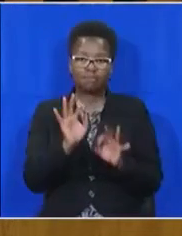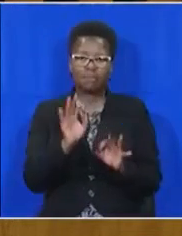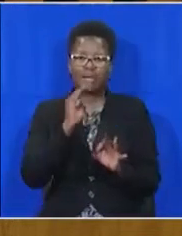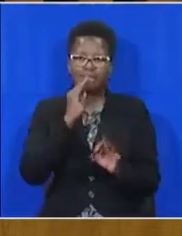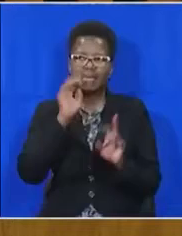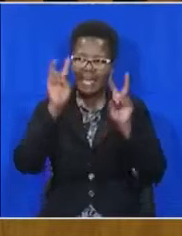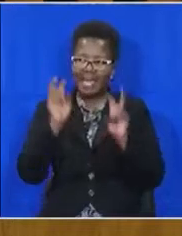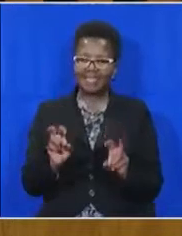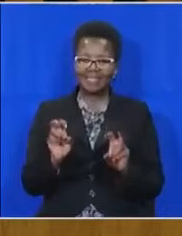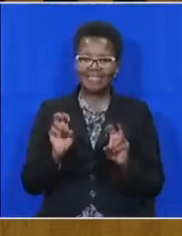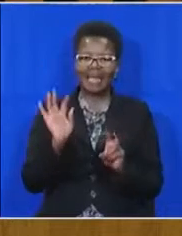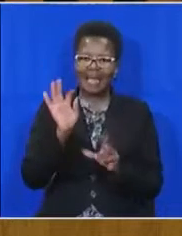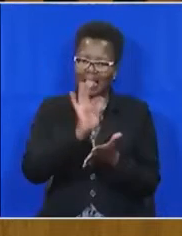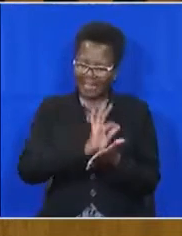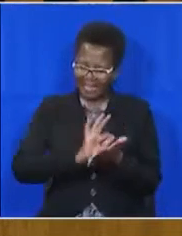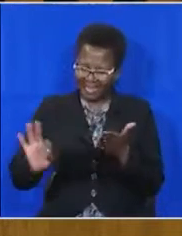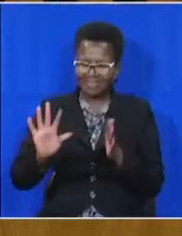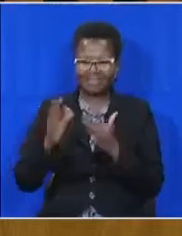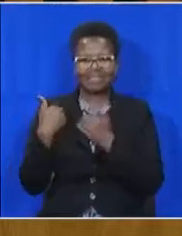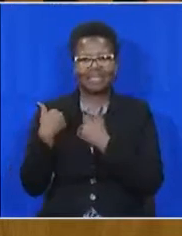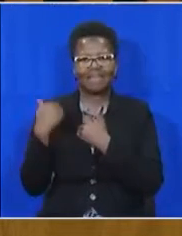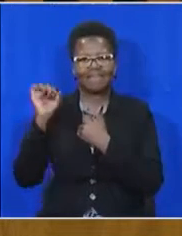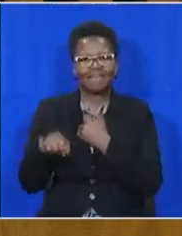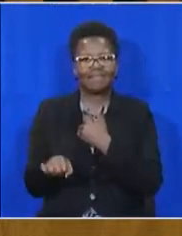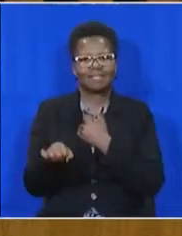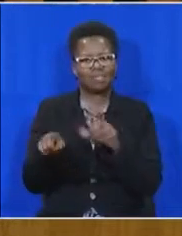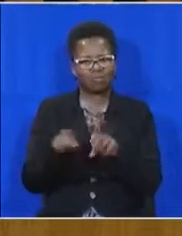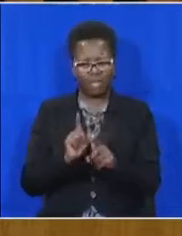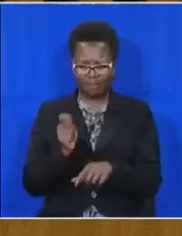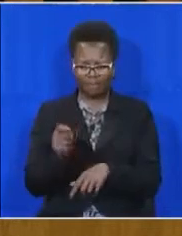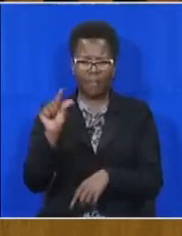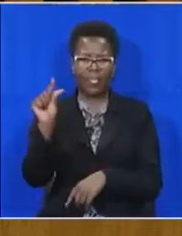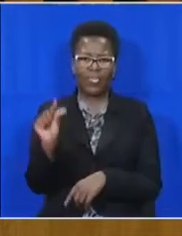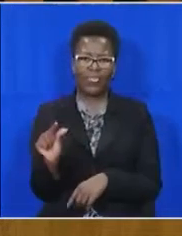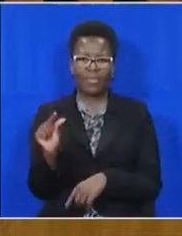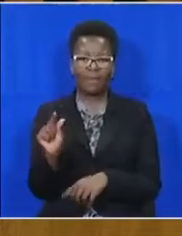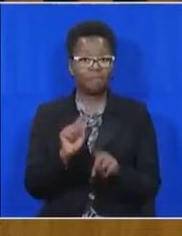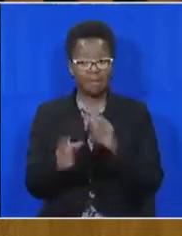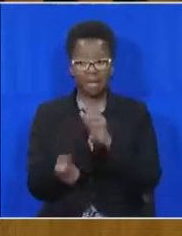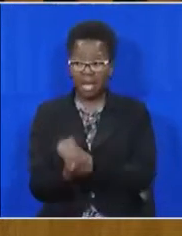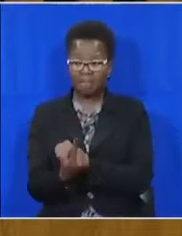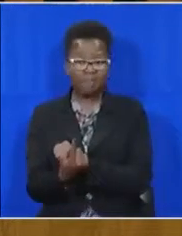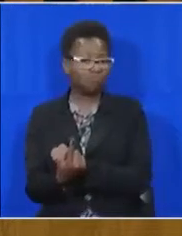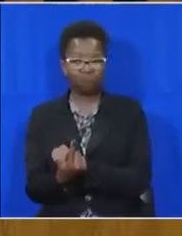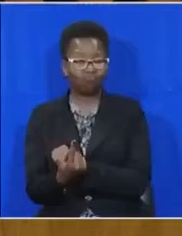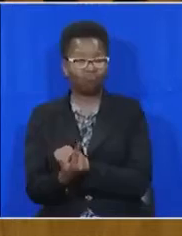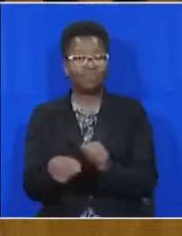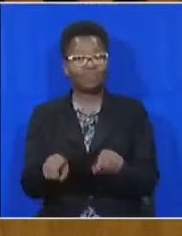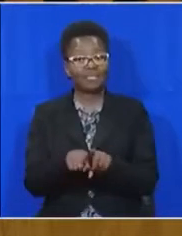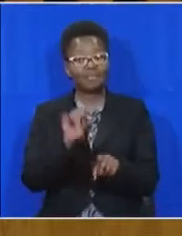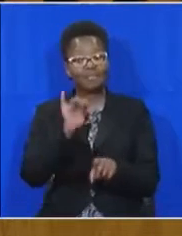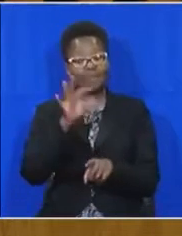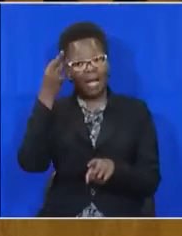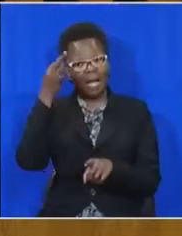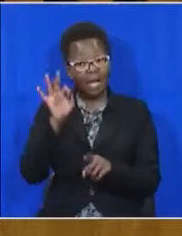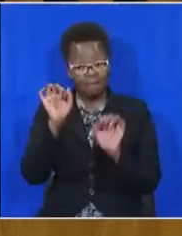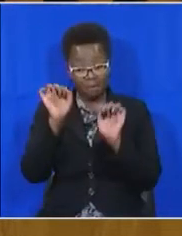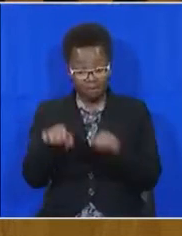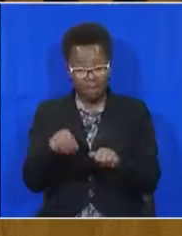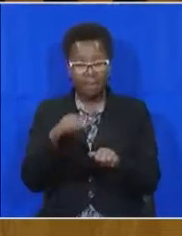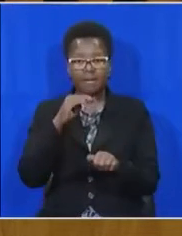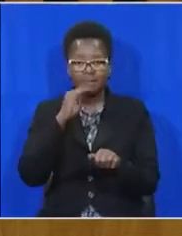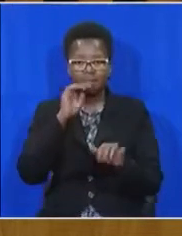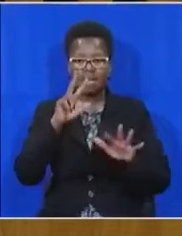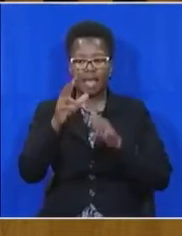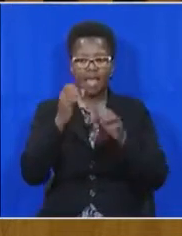energy. But none of this is imminent. Even if government gave the go-ahead today for fracking, it would still take something like 8 years until the industry could get